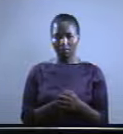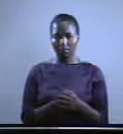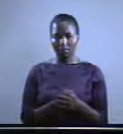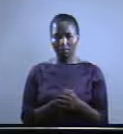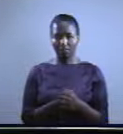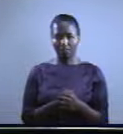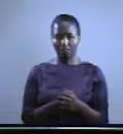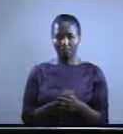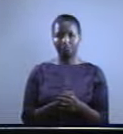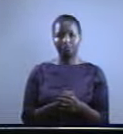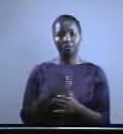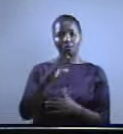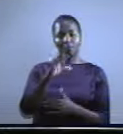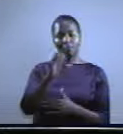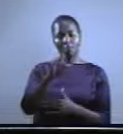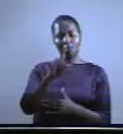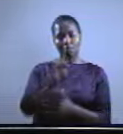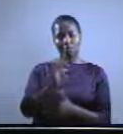Cope.